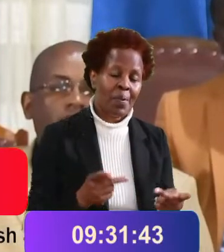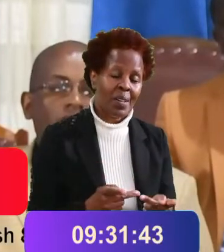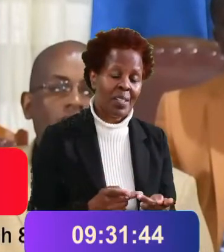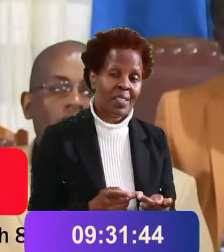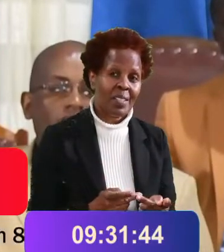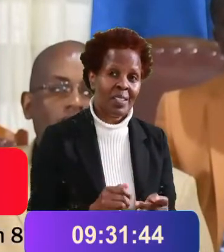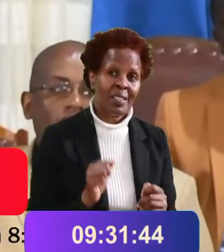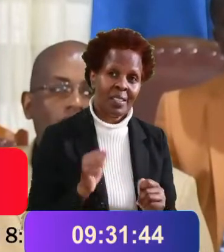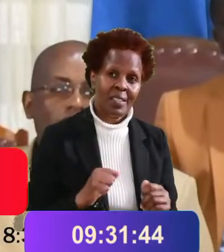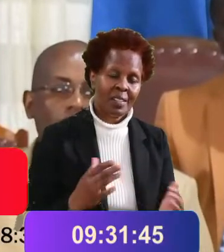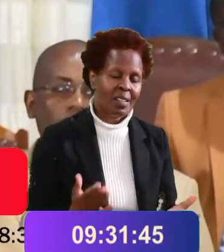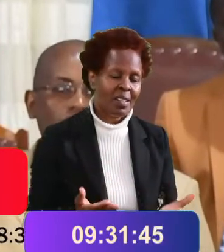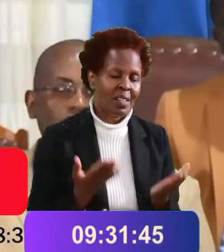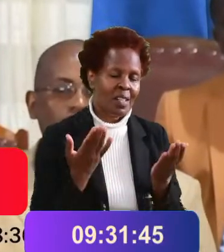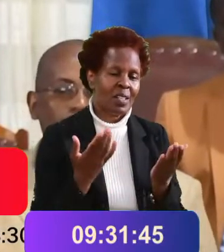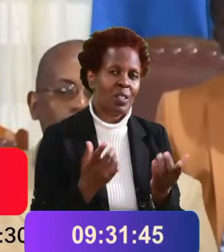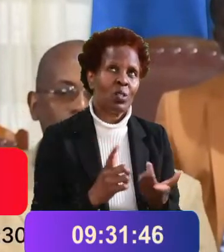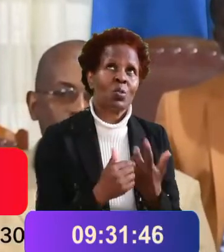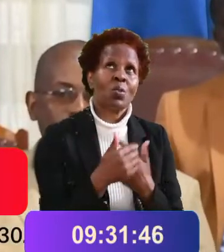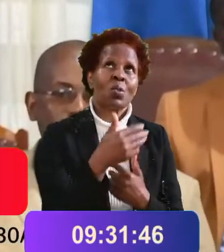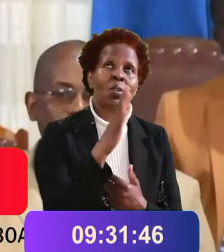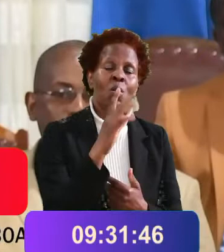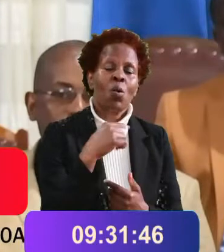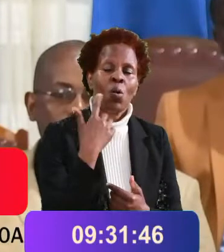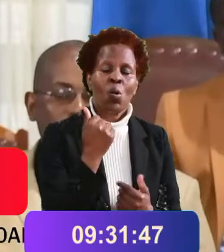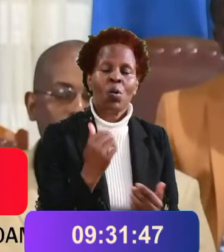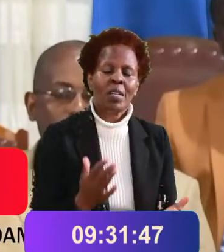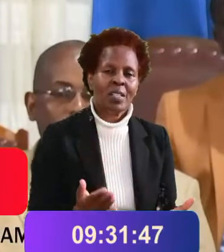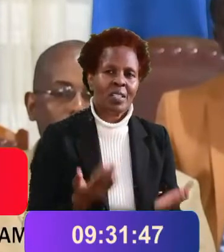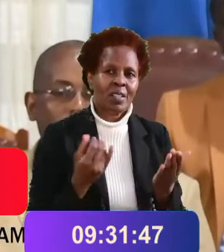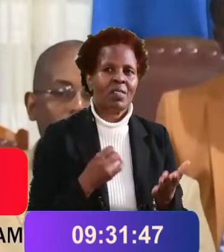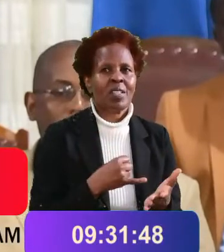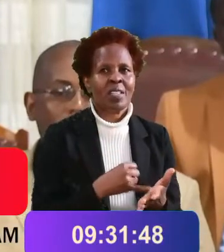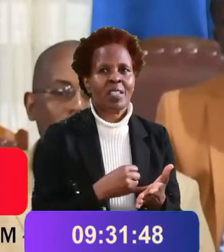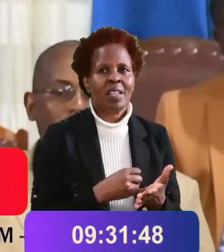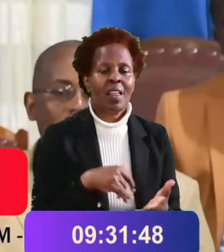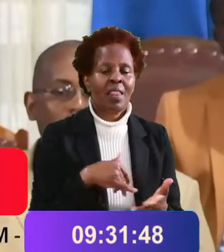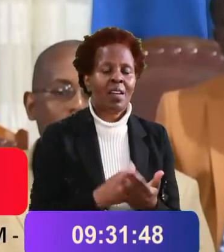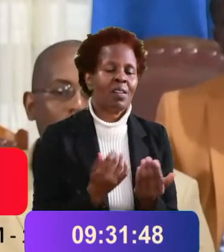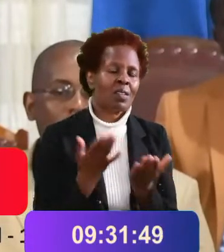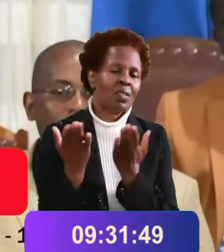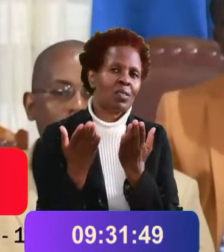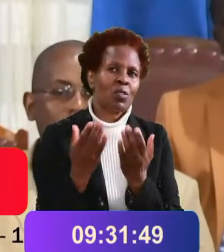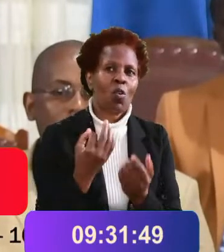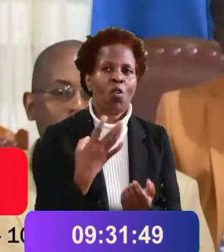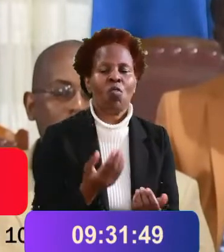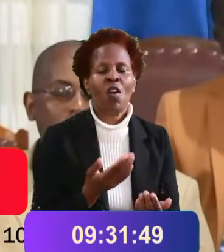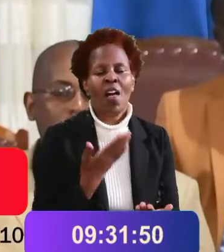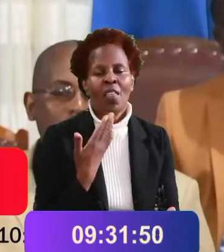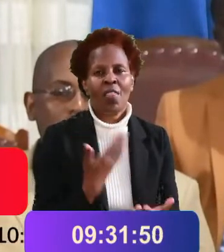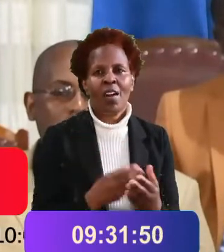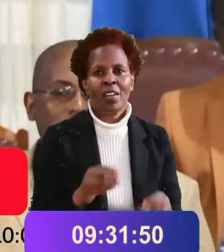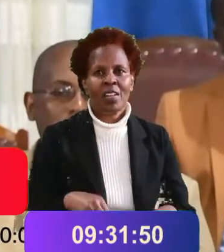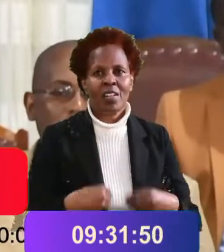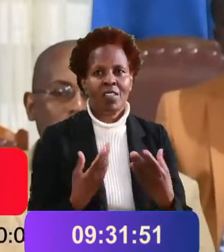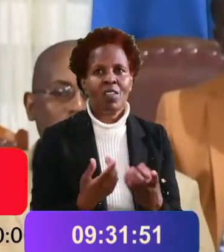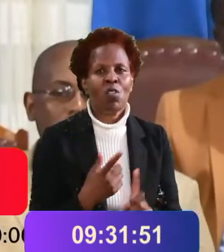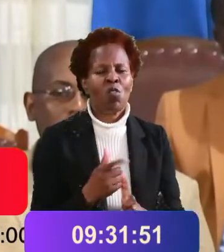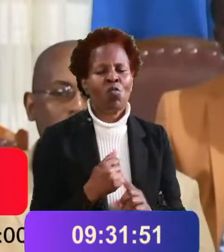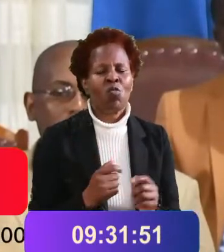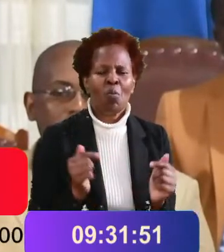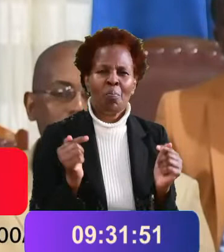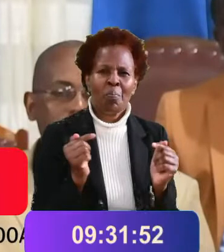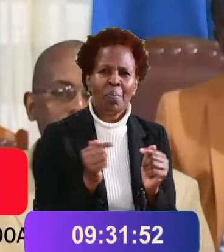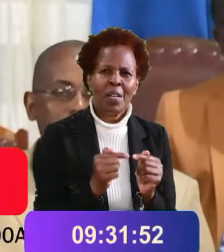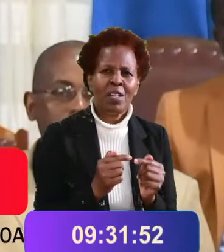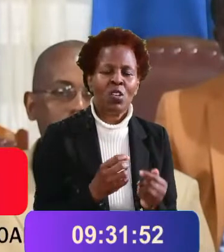rises to a God who receives it, and that sacrifice of thanksgiving coming from pain or coming